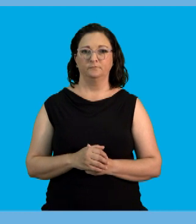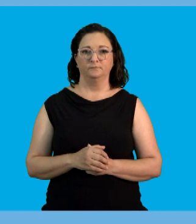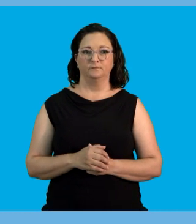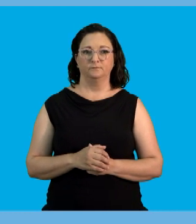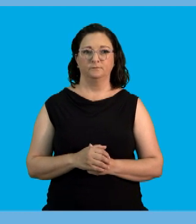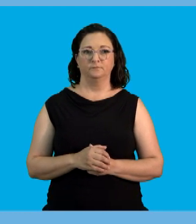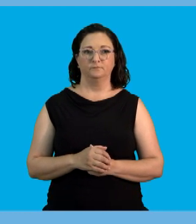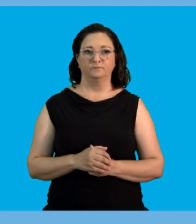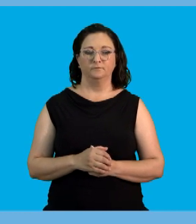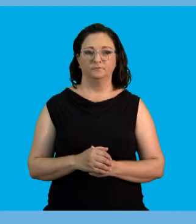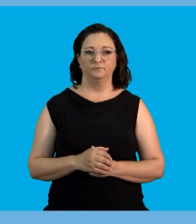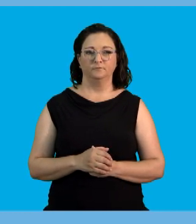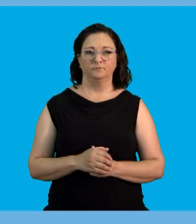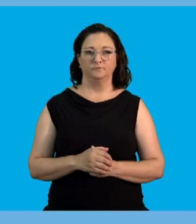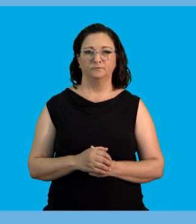above